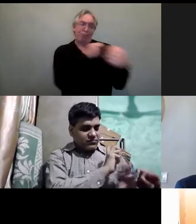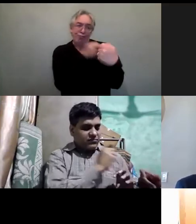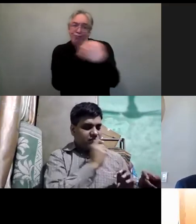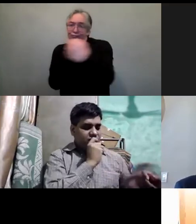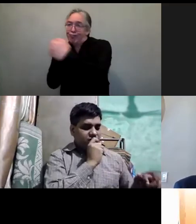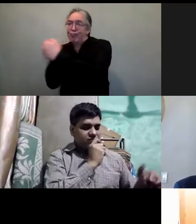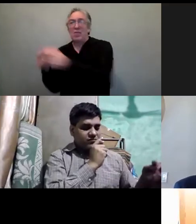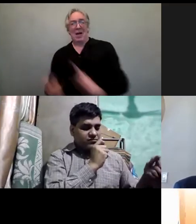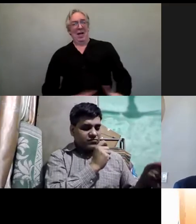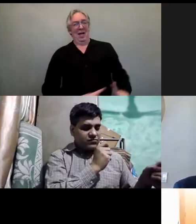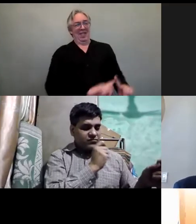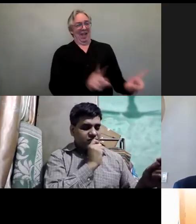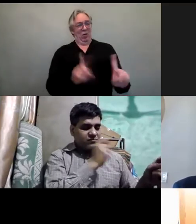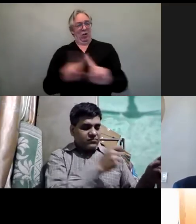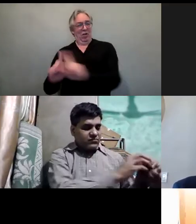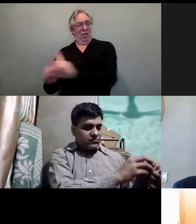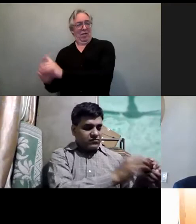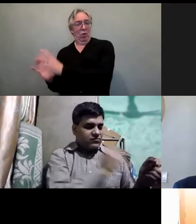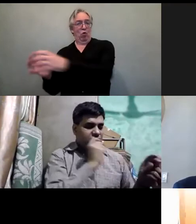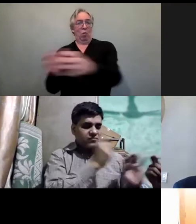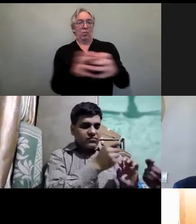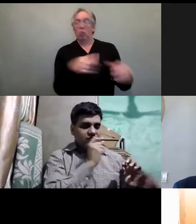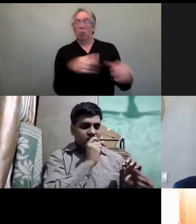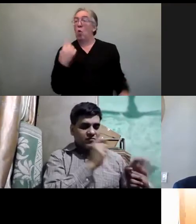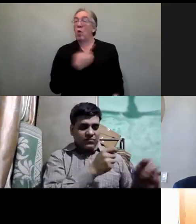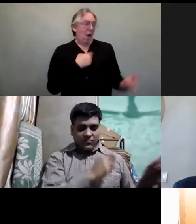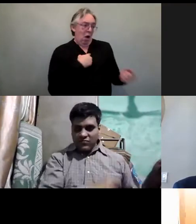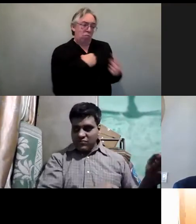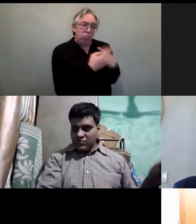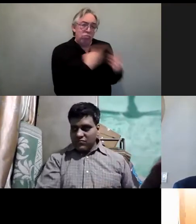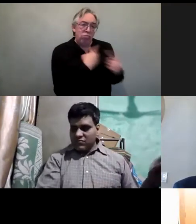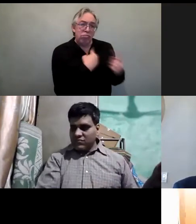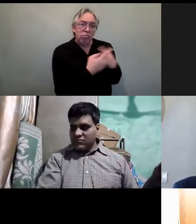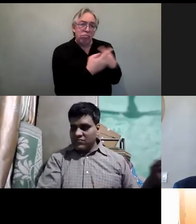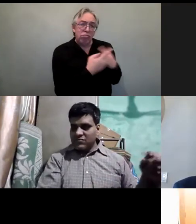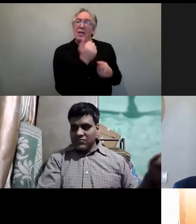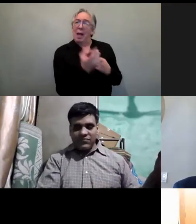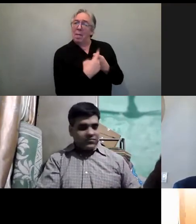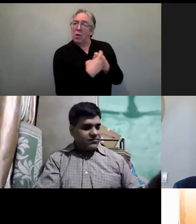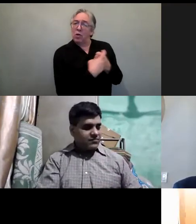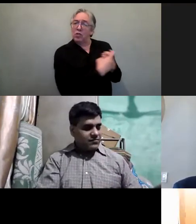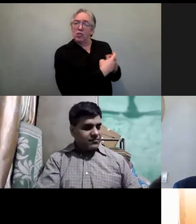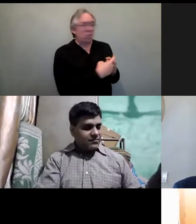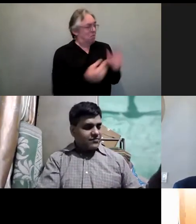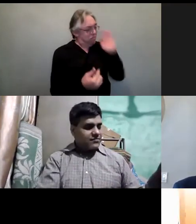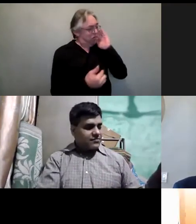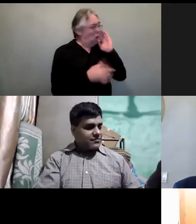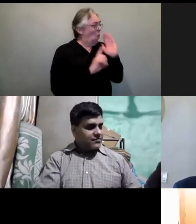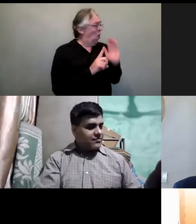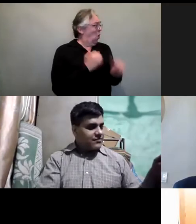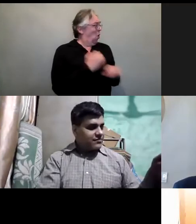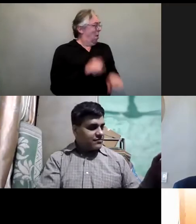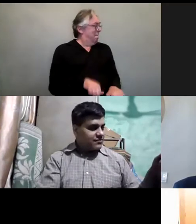listen to our IDA members and consultations, understanding what would work best. So we built things in such